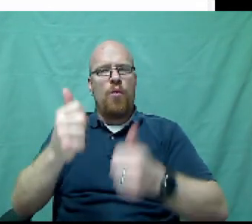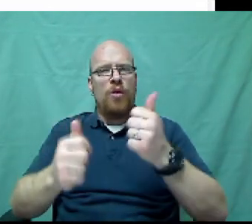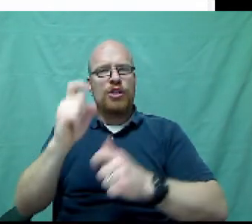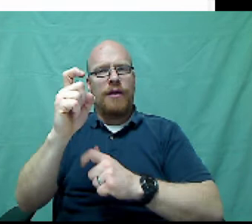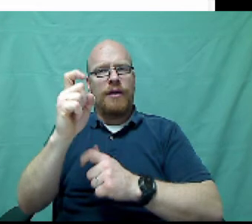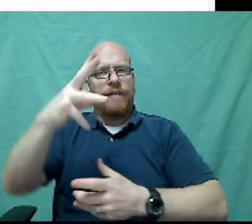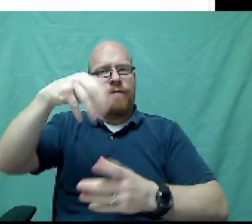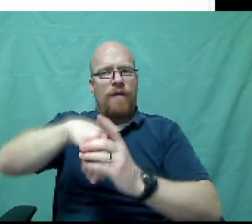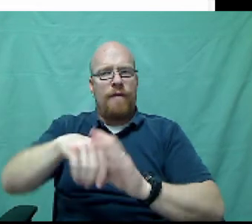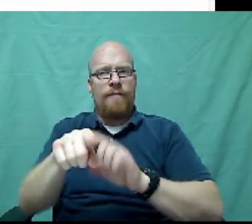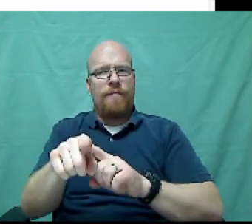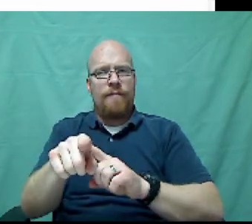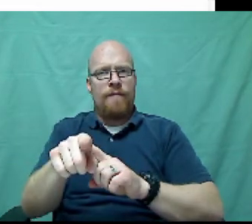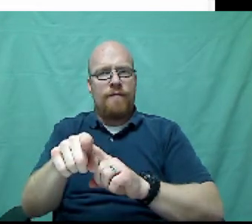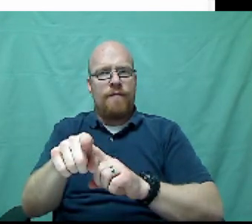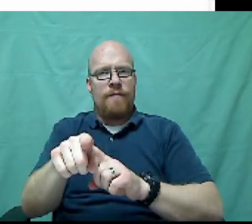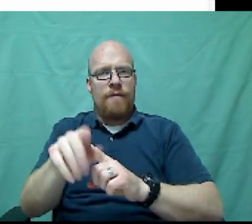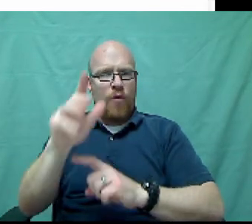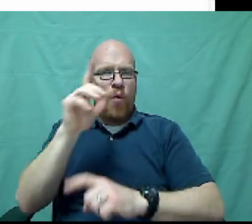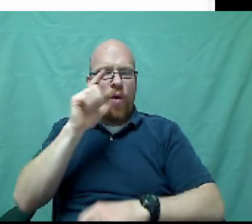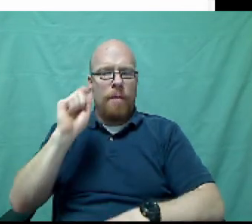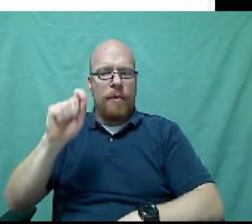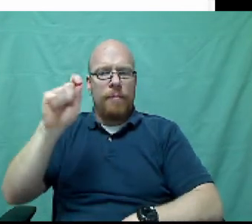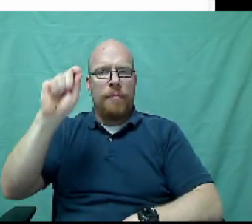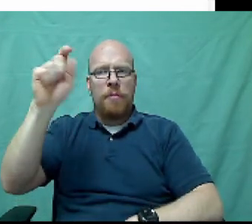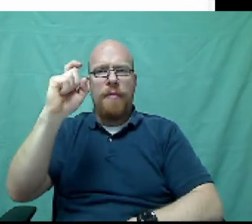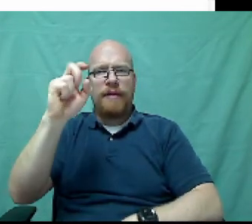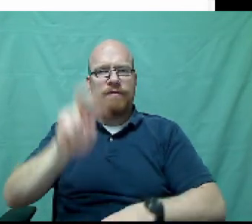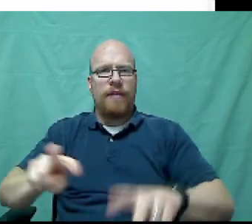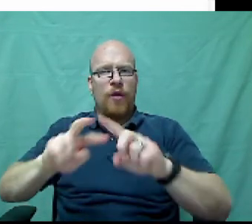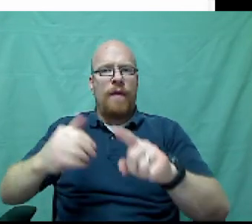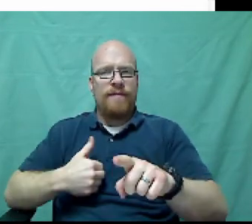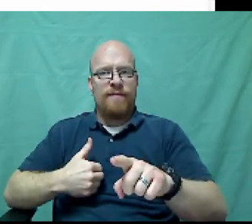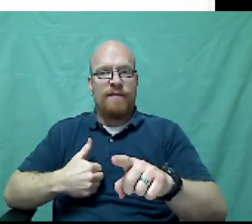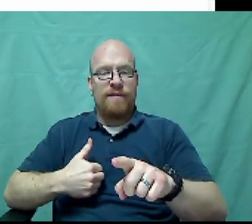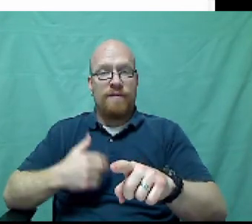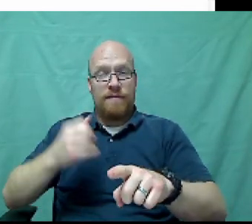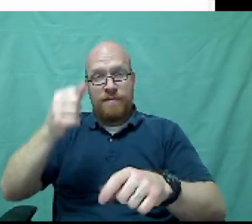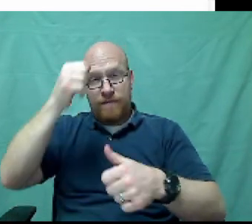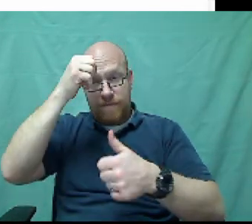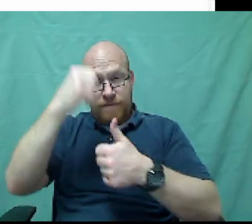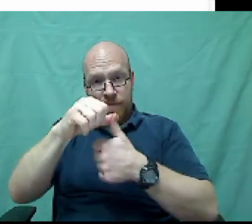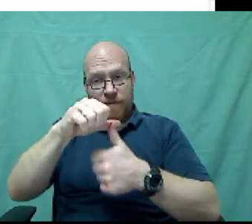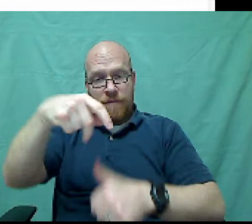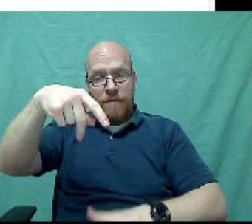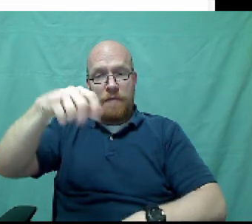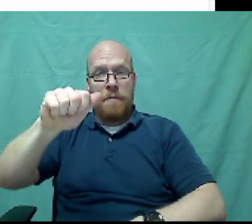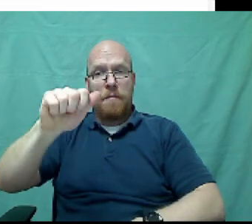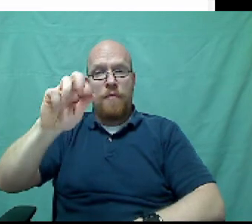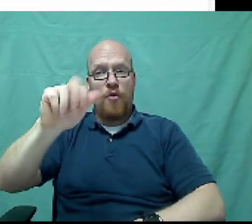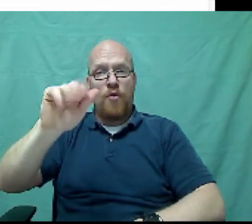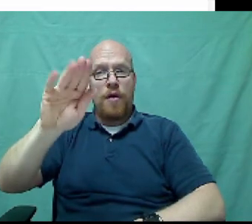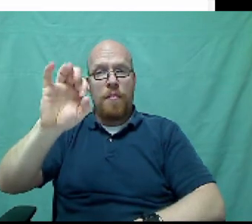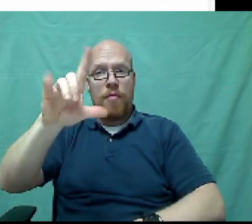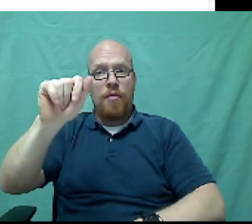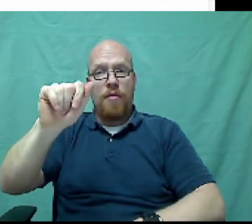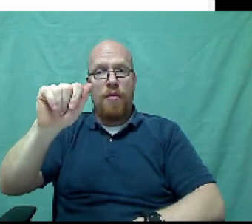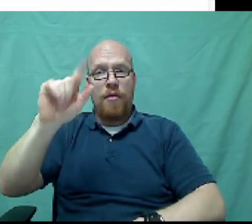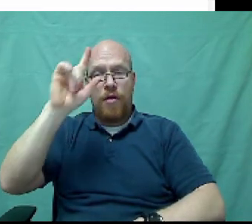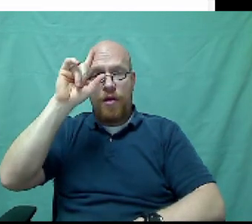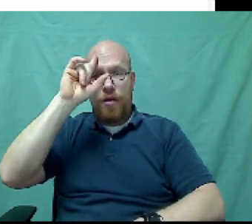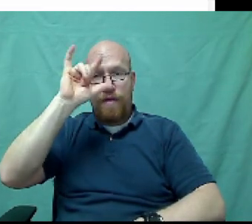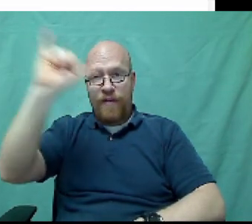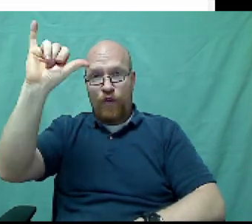what x values are involved in this? What x values could be plotted on this graph of a parabola?